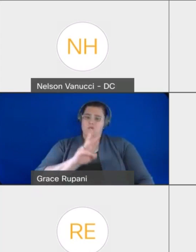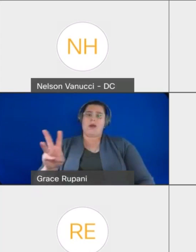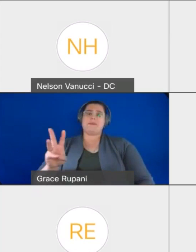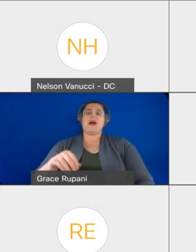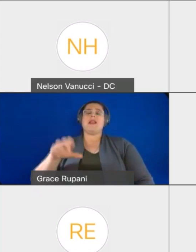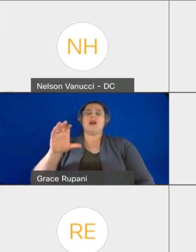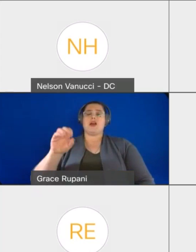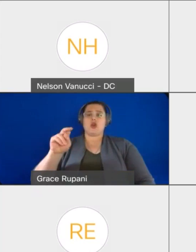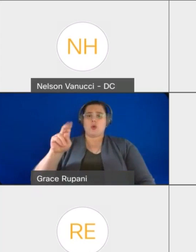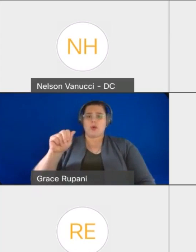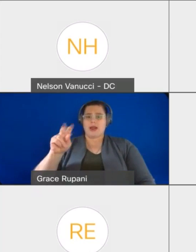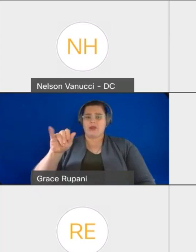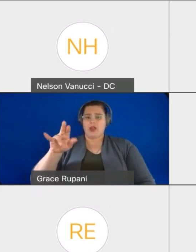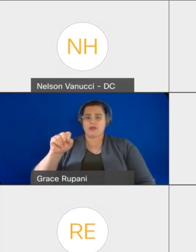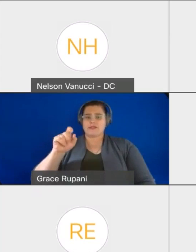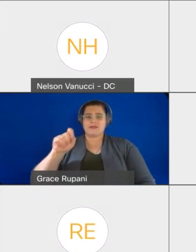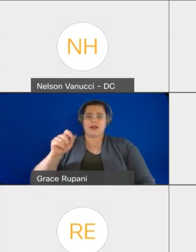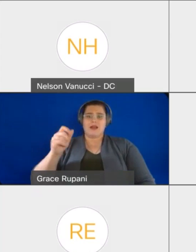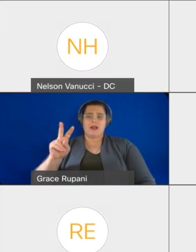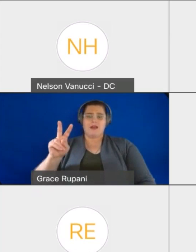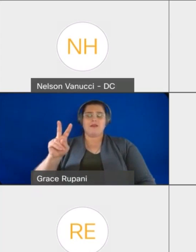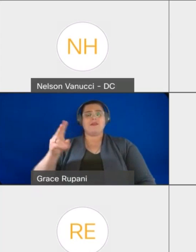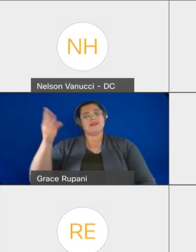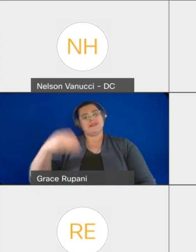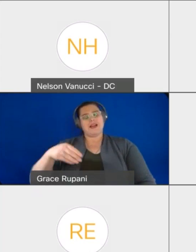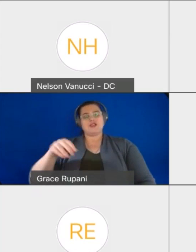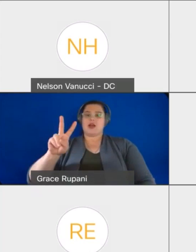coronavirus.dc.gov/vaccine. They ran out of tabs, so you